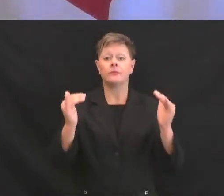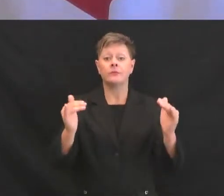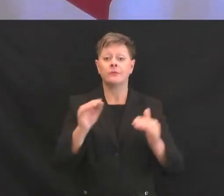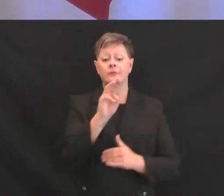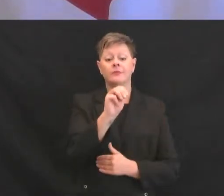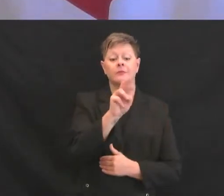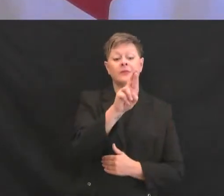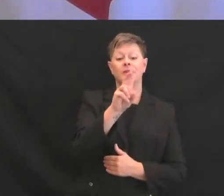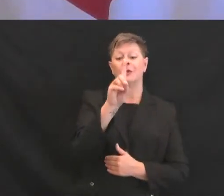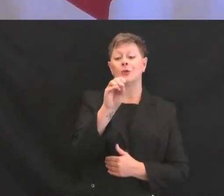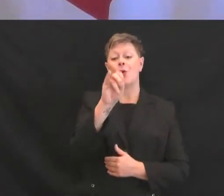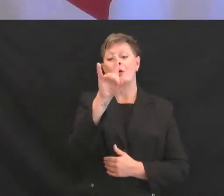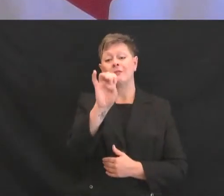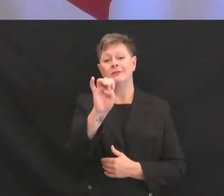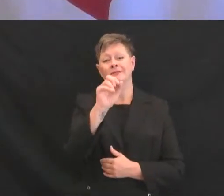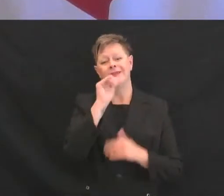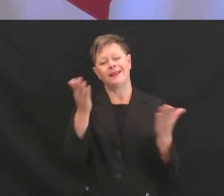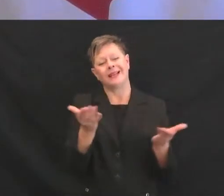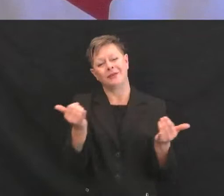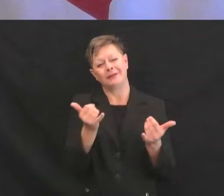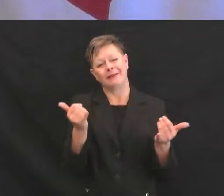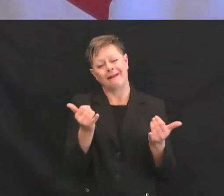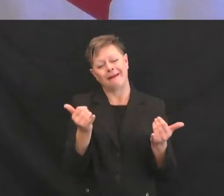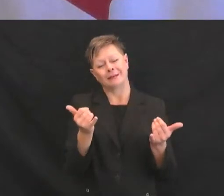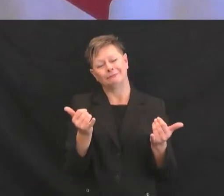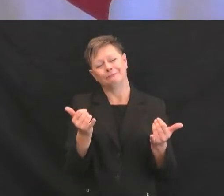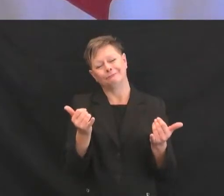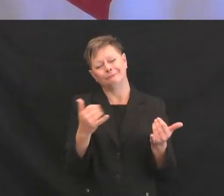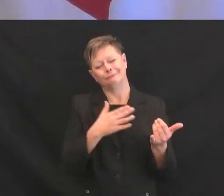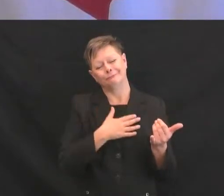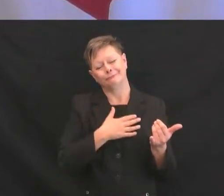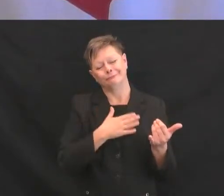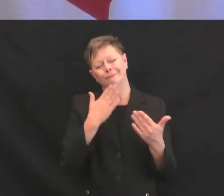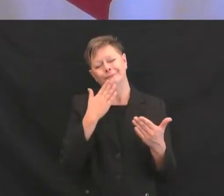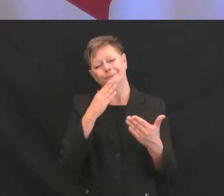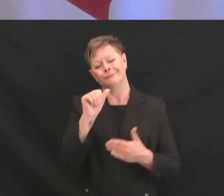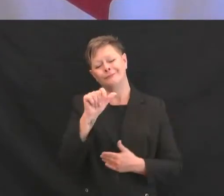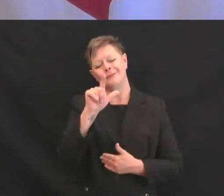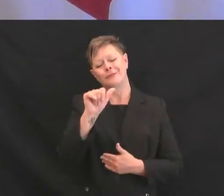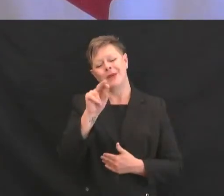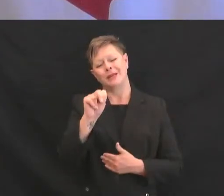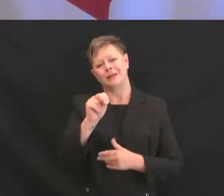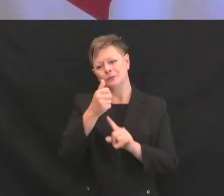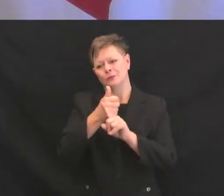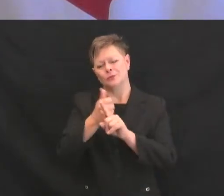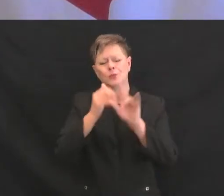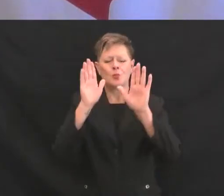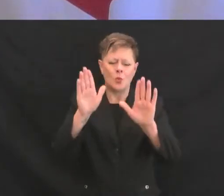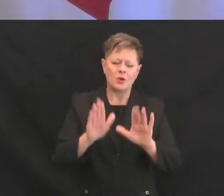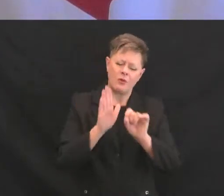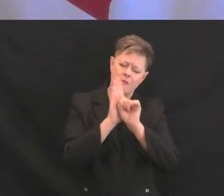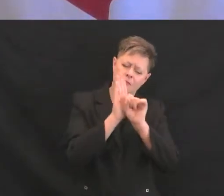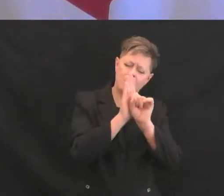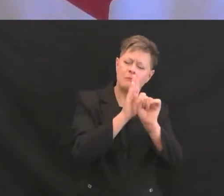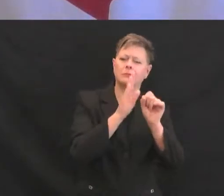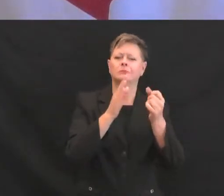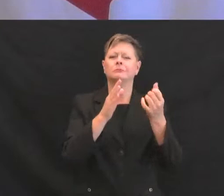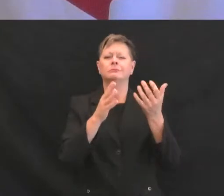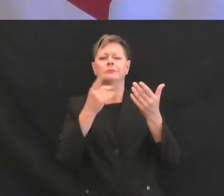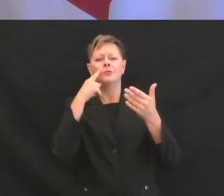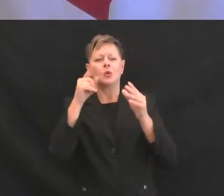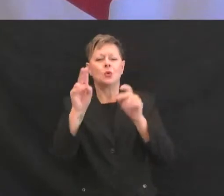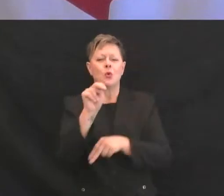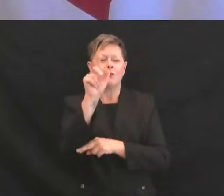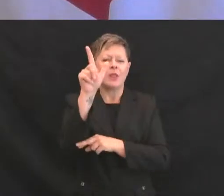Mr. Doyle, although not here today, I thank Alan for being an outstanding ambassador for Newfoundland and Labrador.